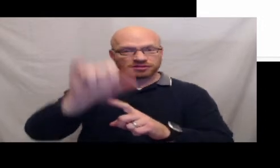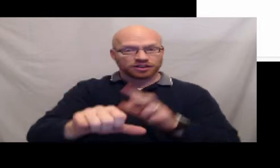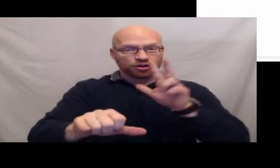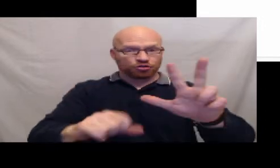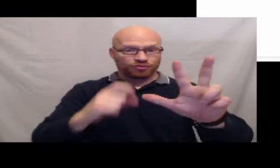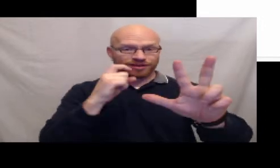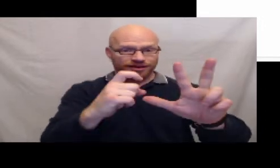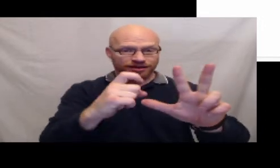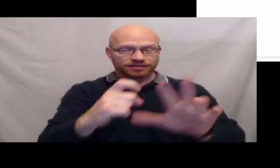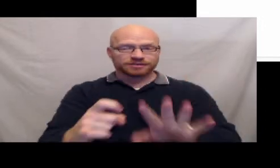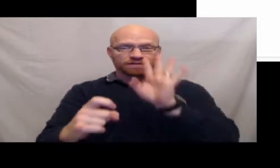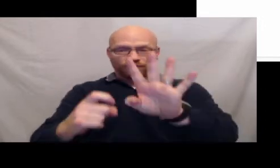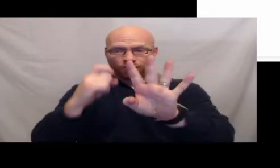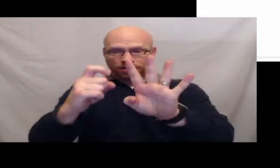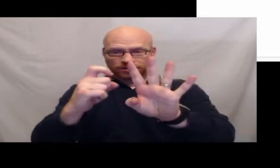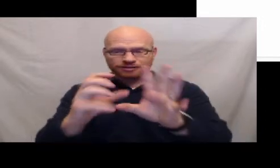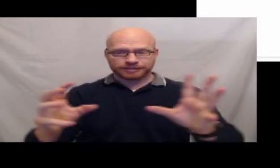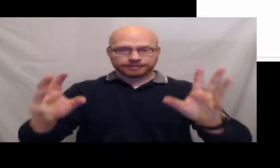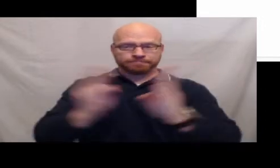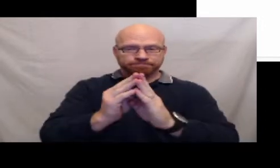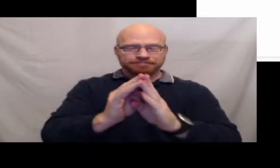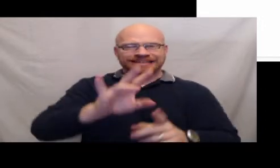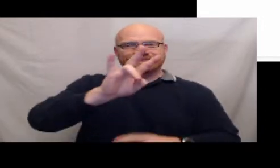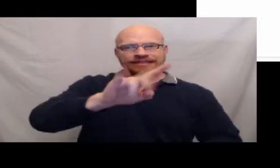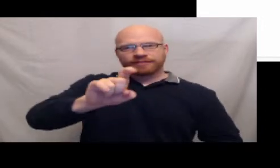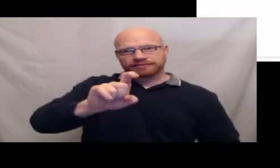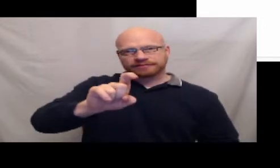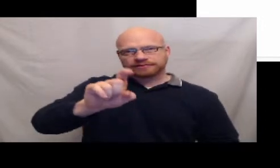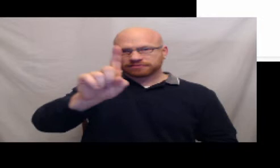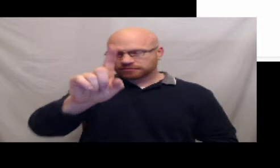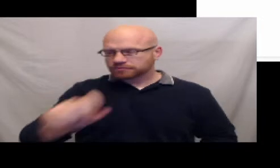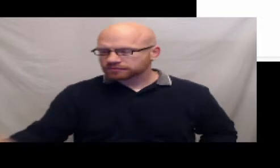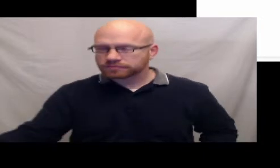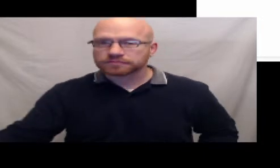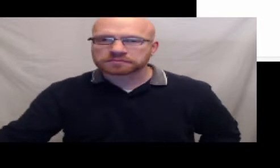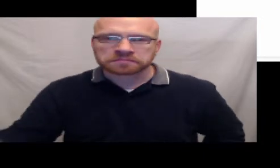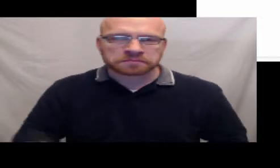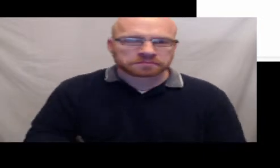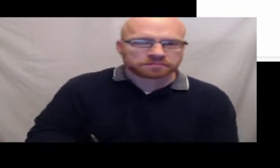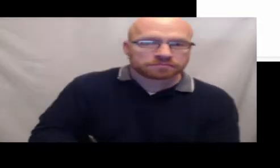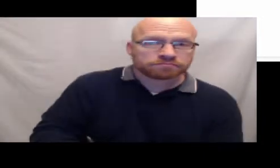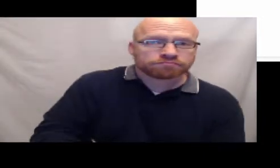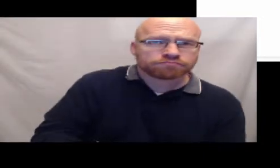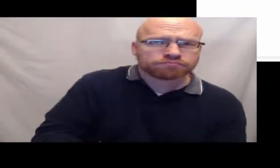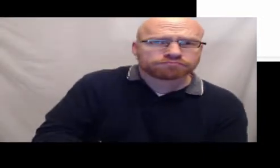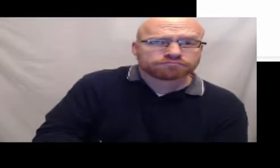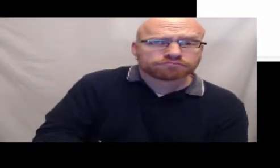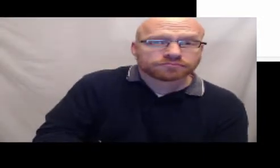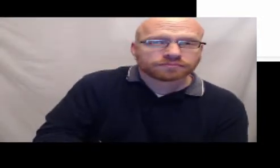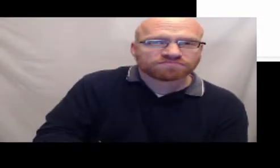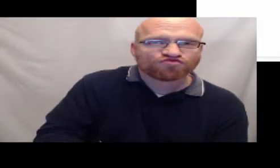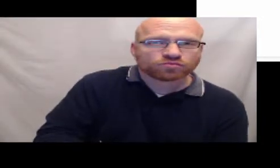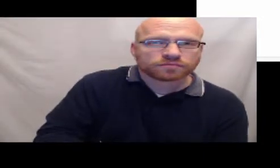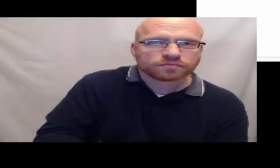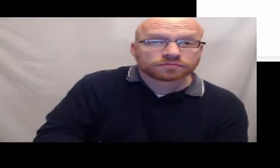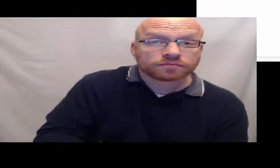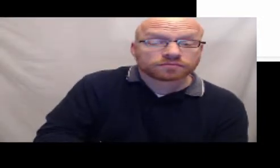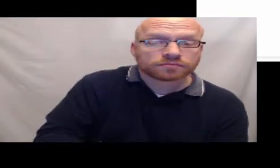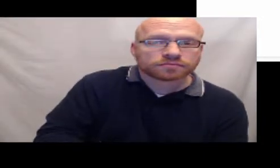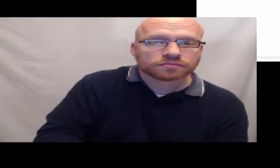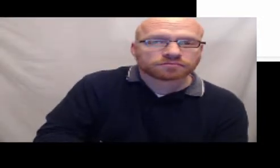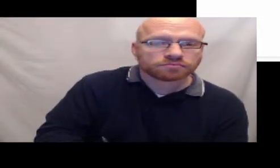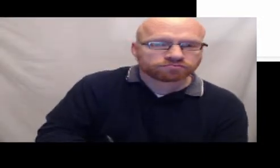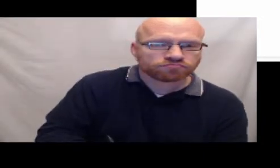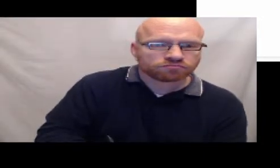terms. If we have any, we can see in the middle here 3x and 4x. And when we add them together, combine them, they become